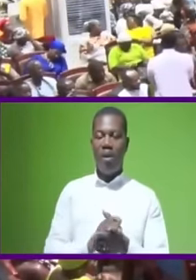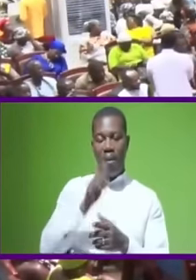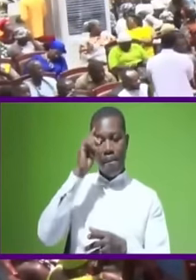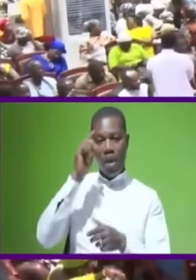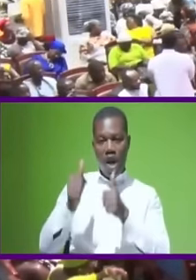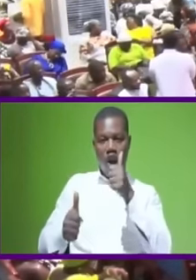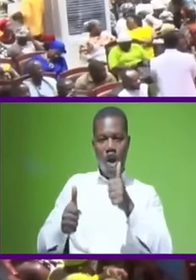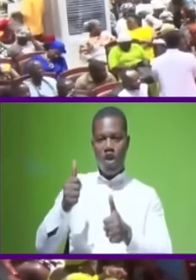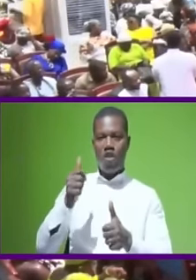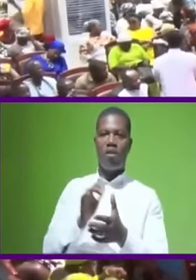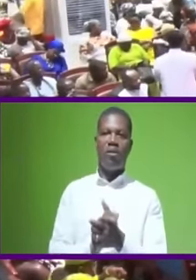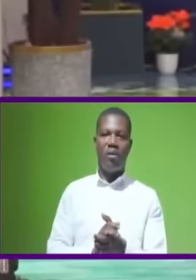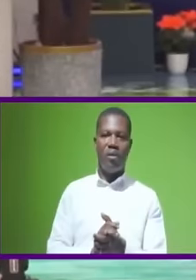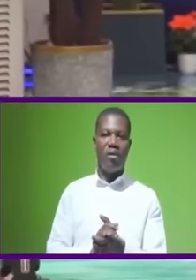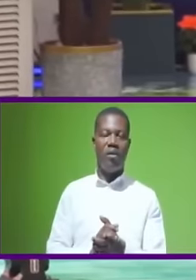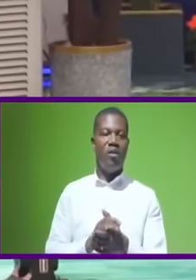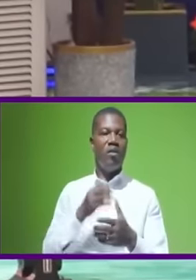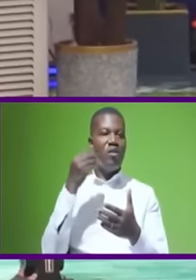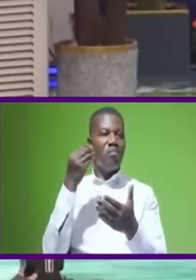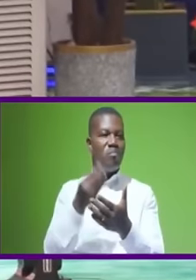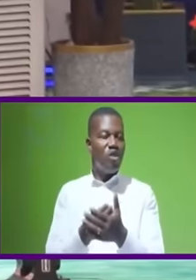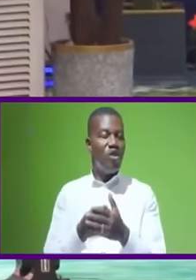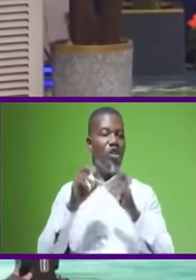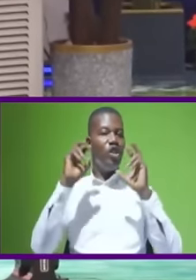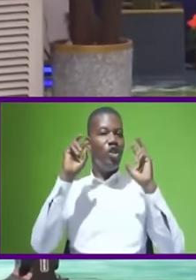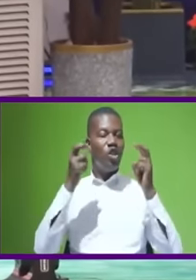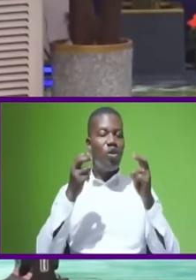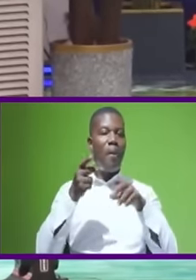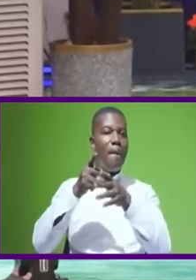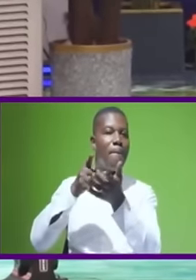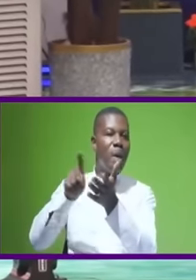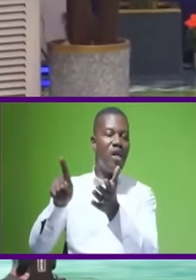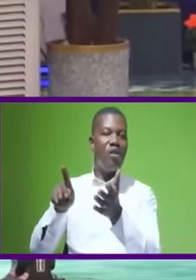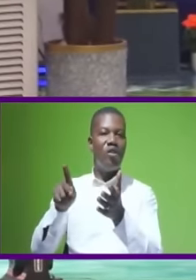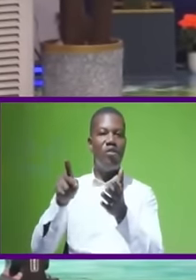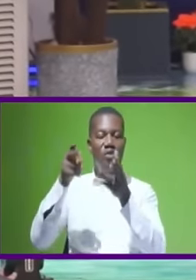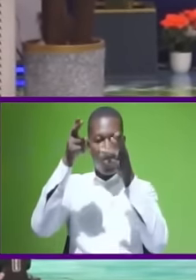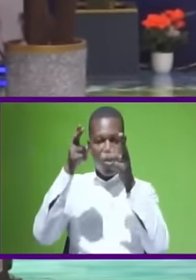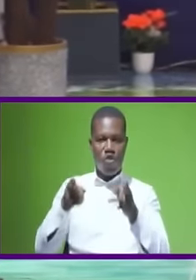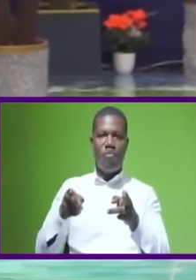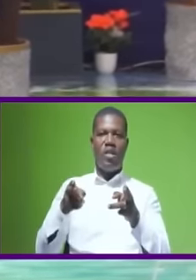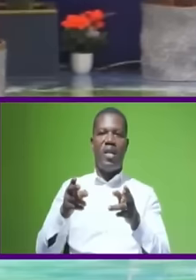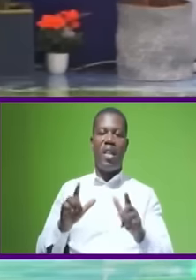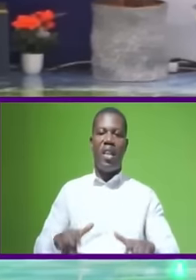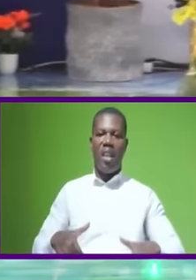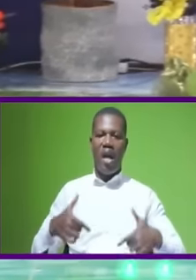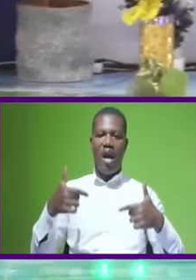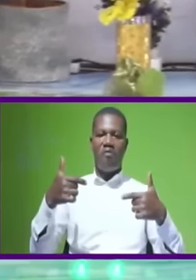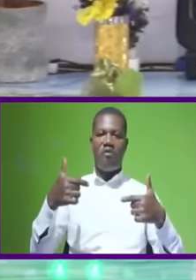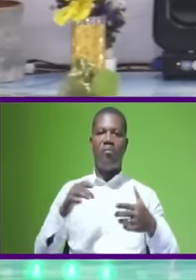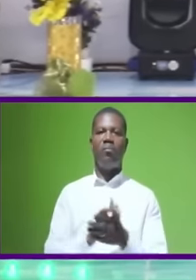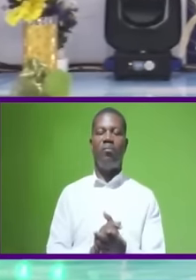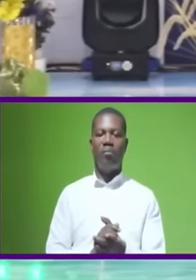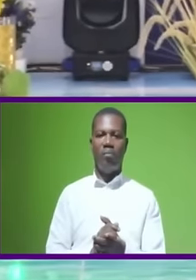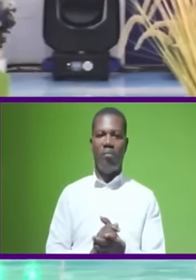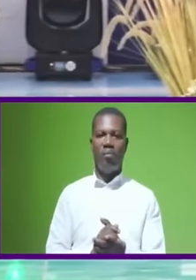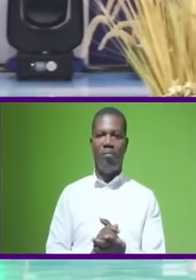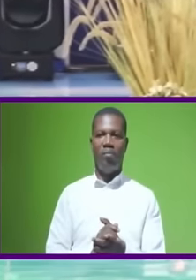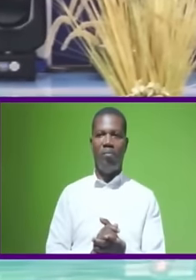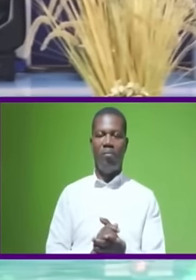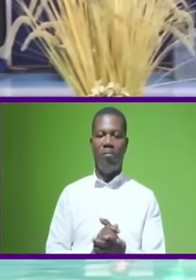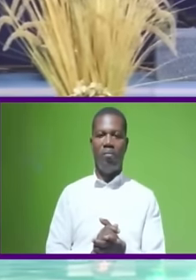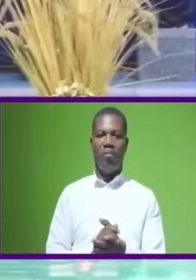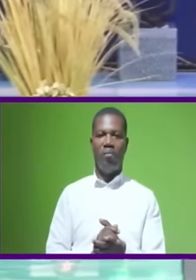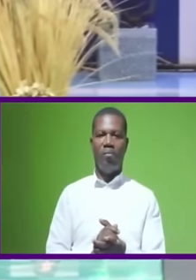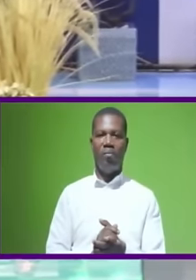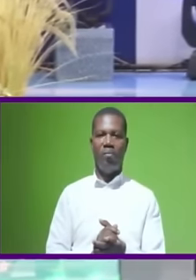sem sikasem ekanipa abrabo. This is because money is part of the life of